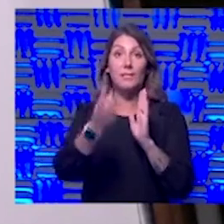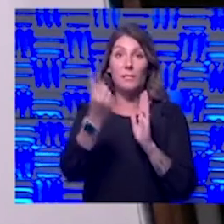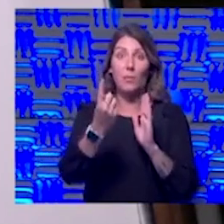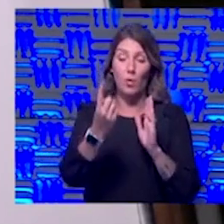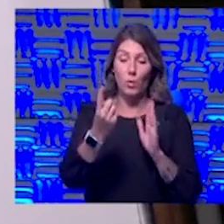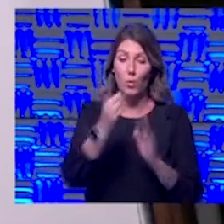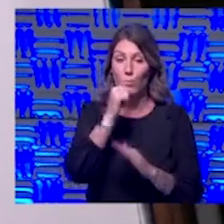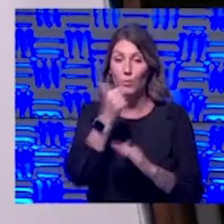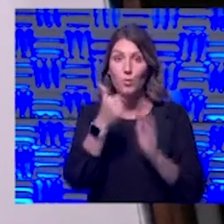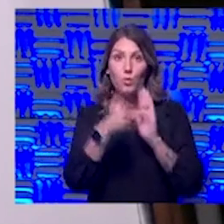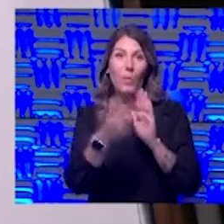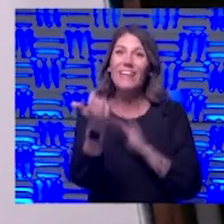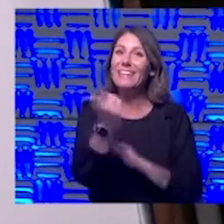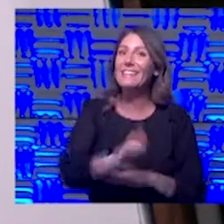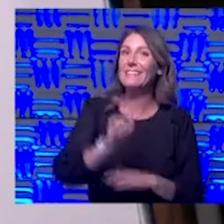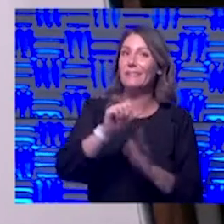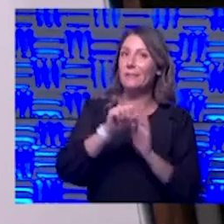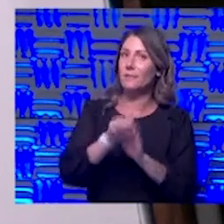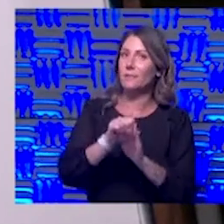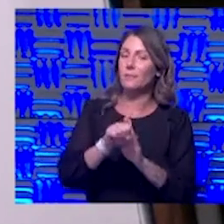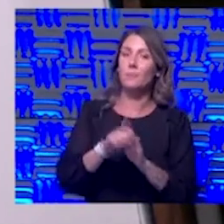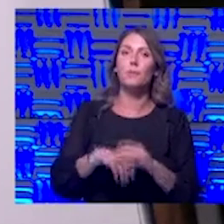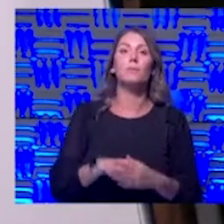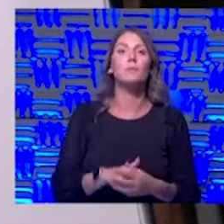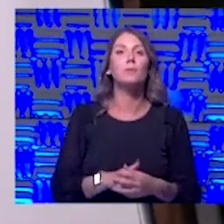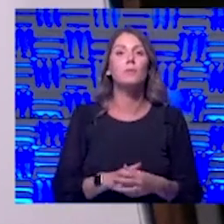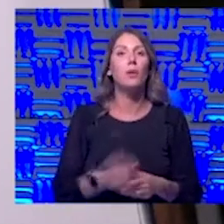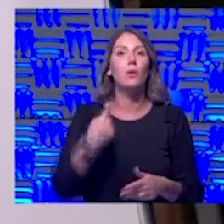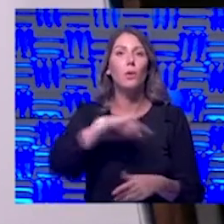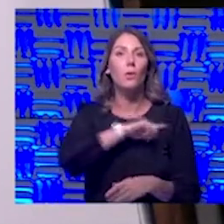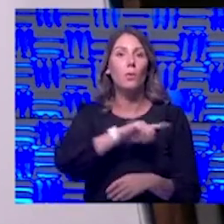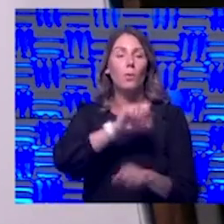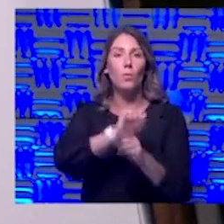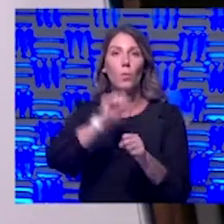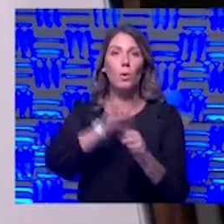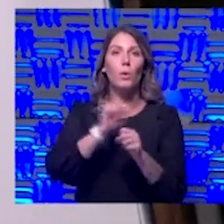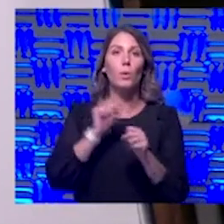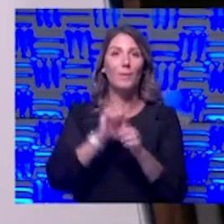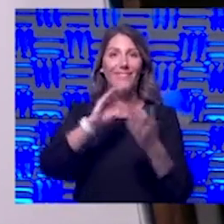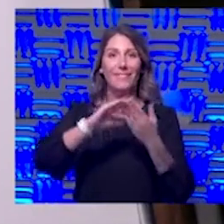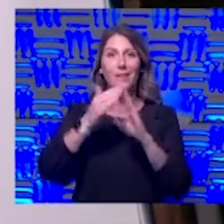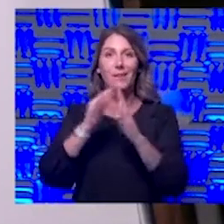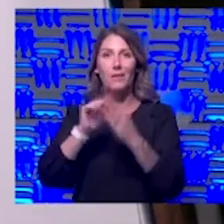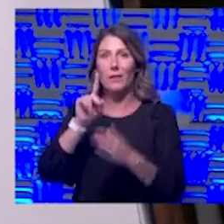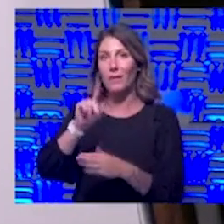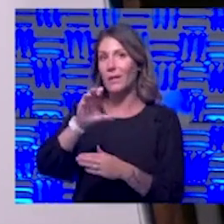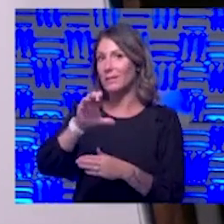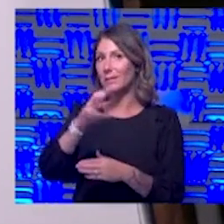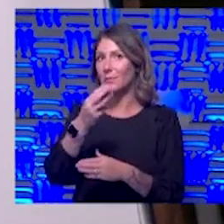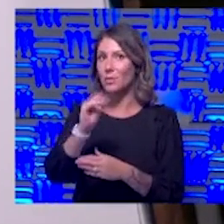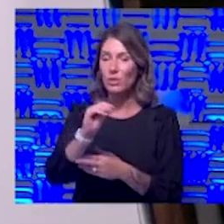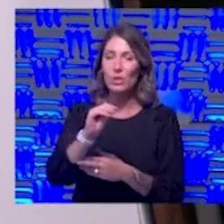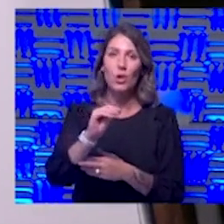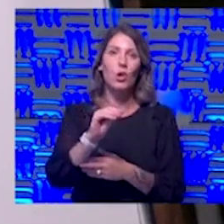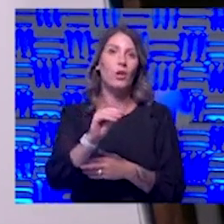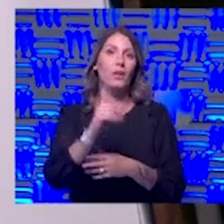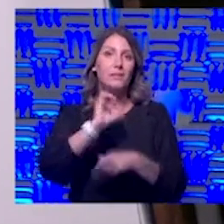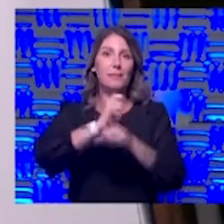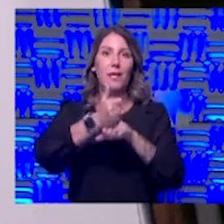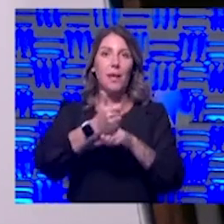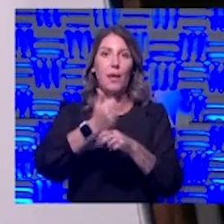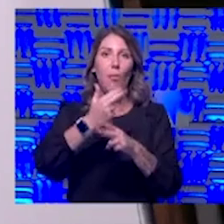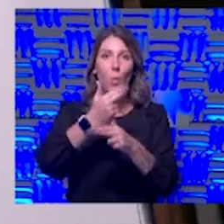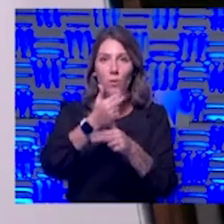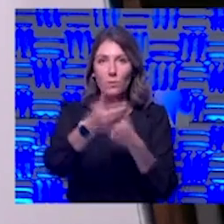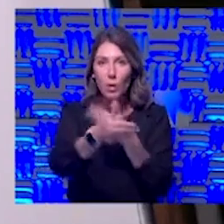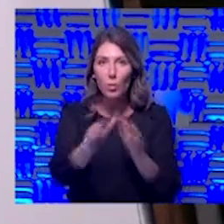any symptoms whatsoever. We were able to work with the city of Kansas City, Missouri, secure some hotel rooms, and anybody that we saw